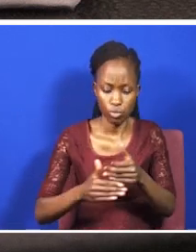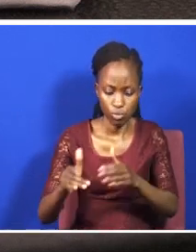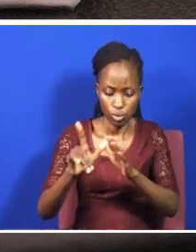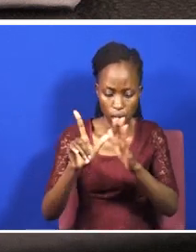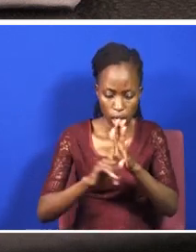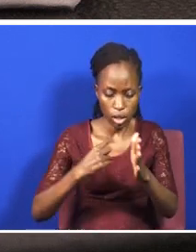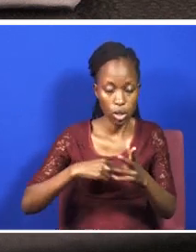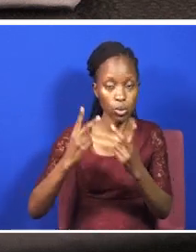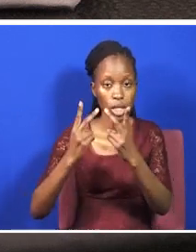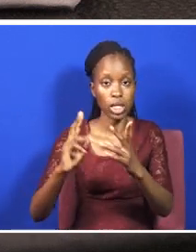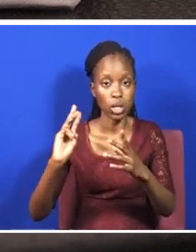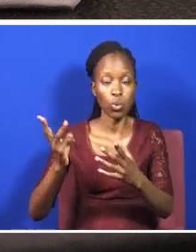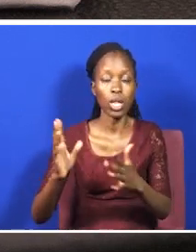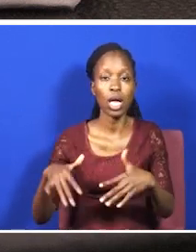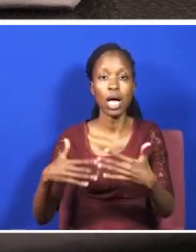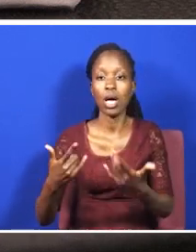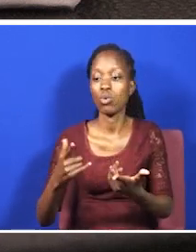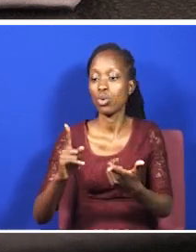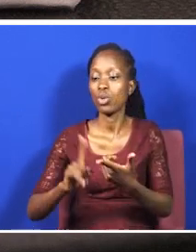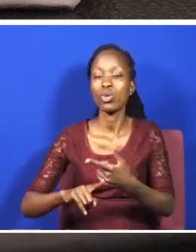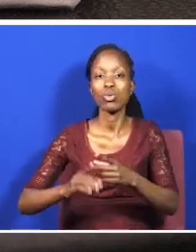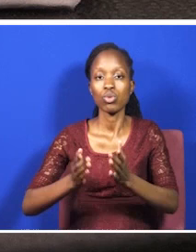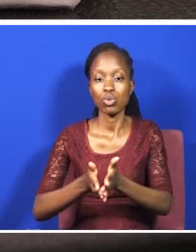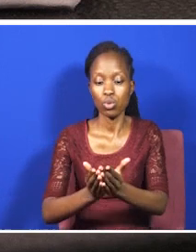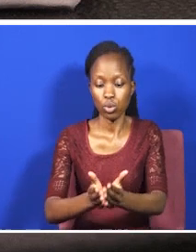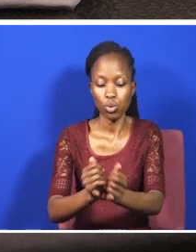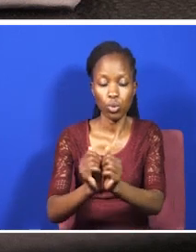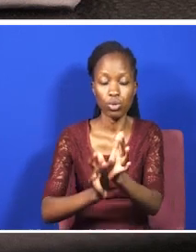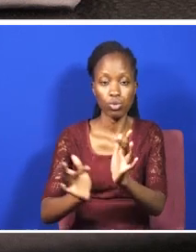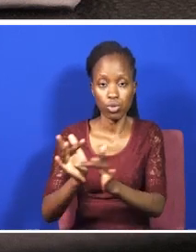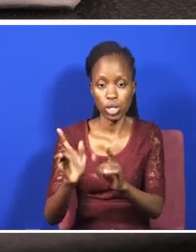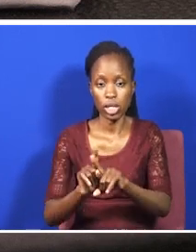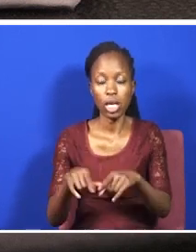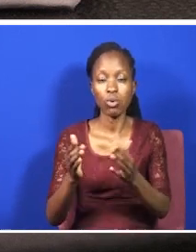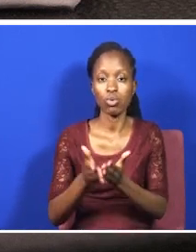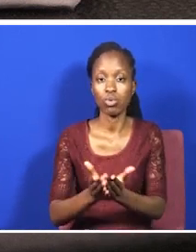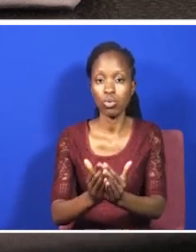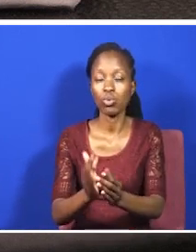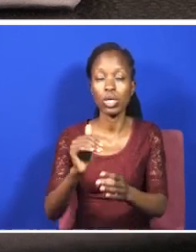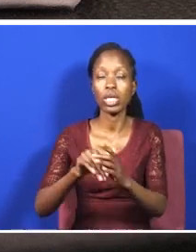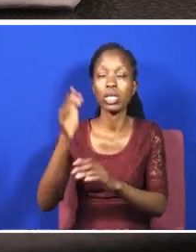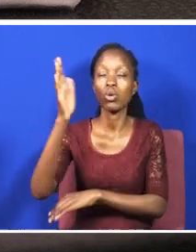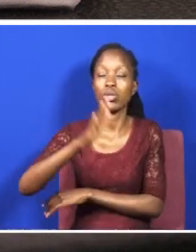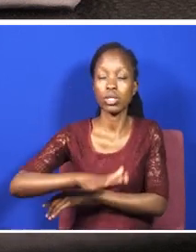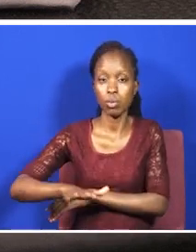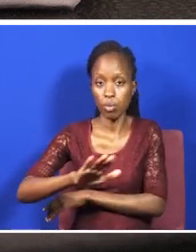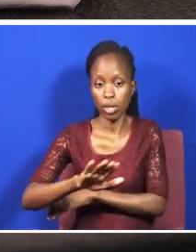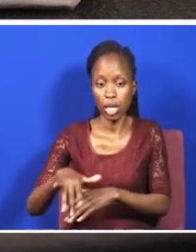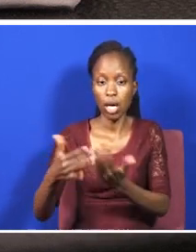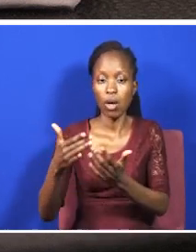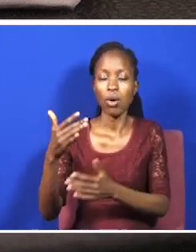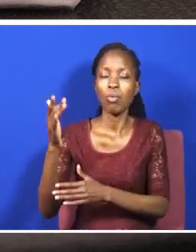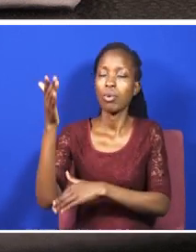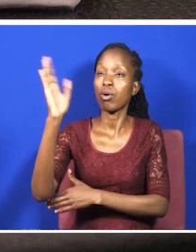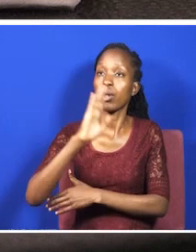with Jesus. And in the coming lessons, we will see how to sail with Jesus,